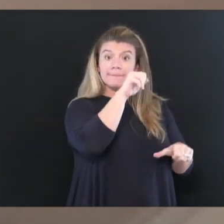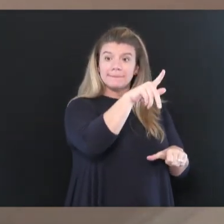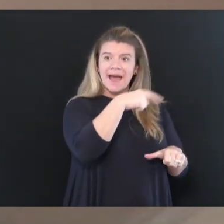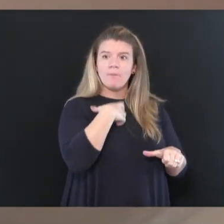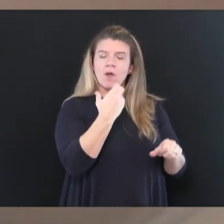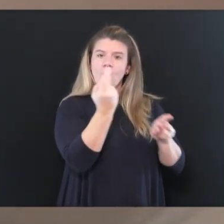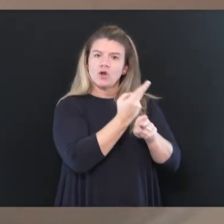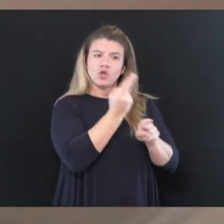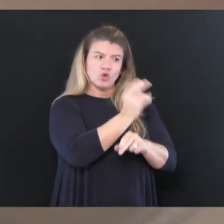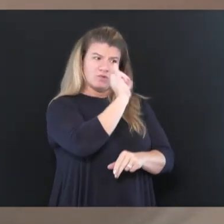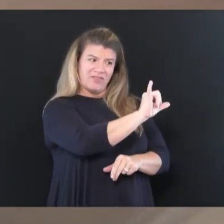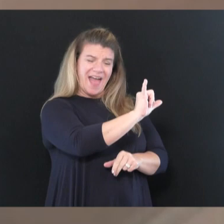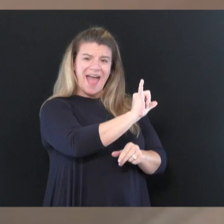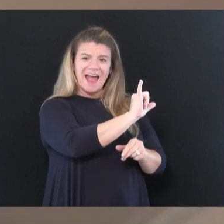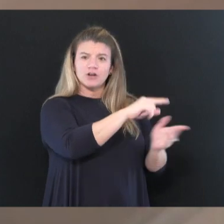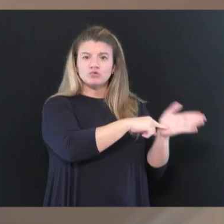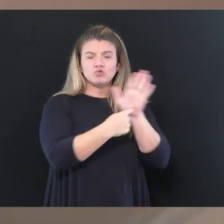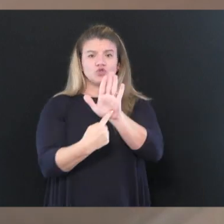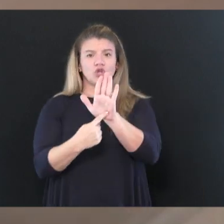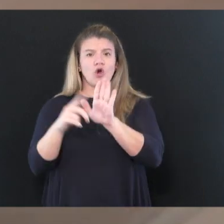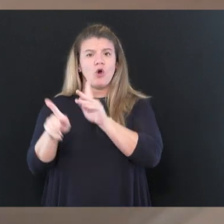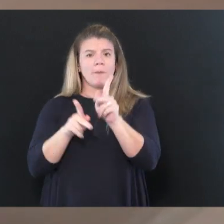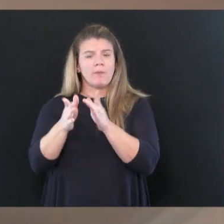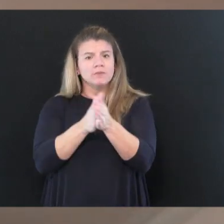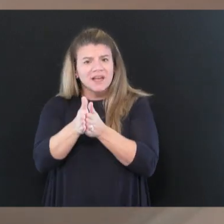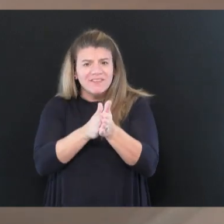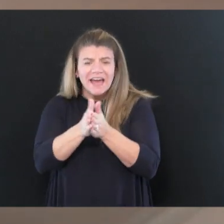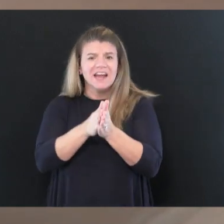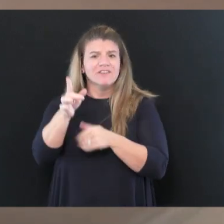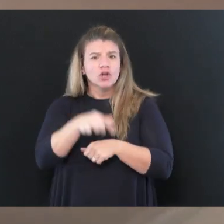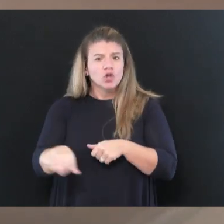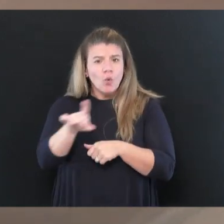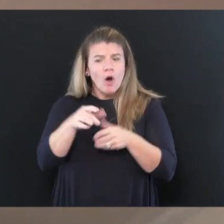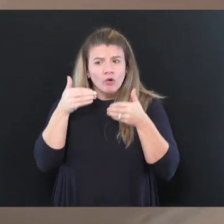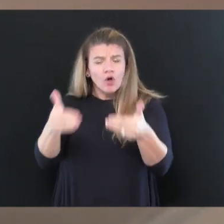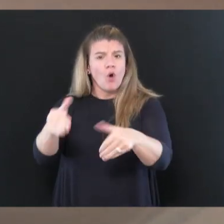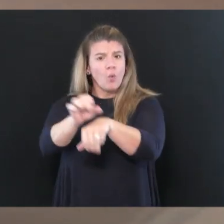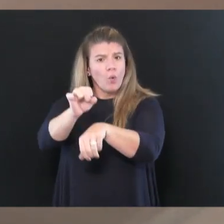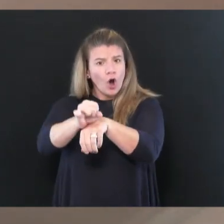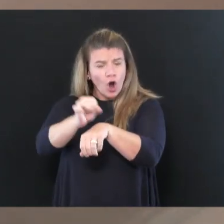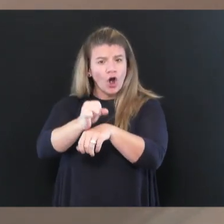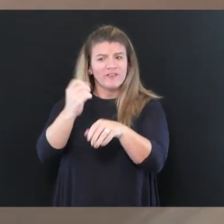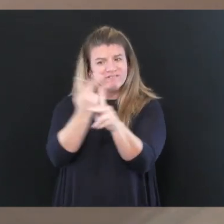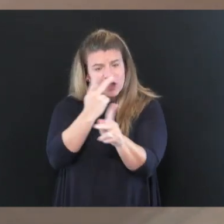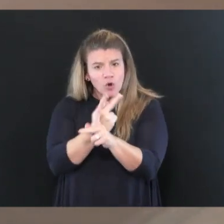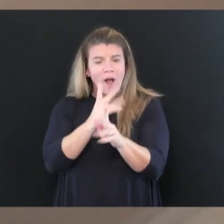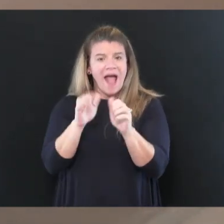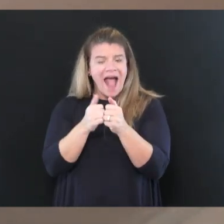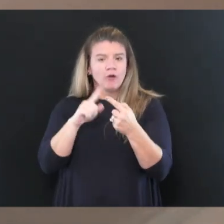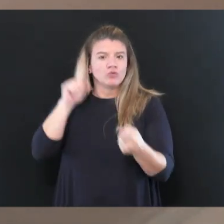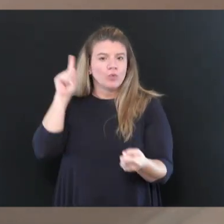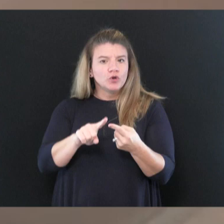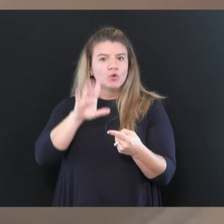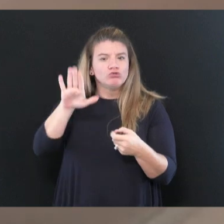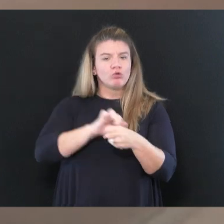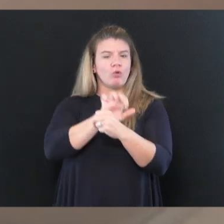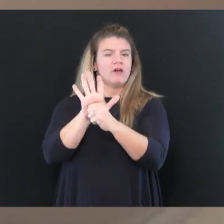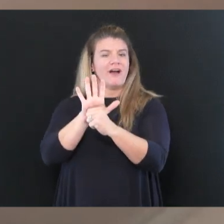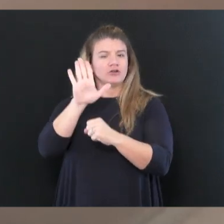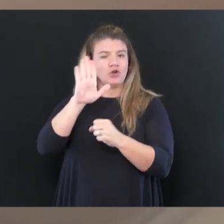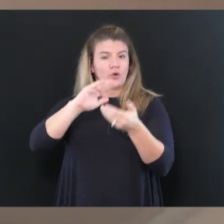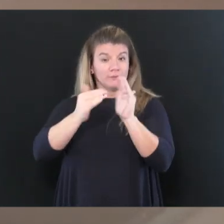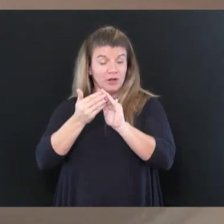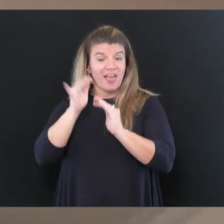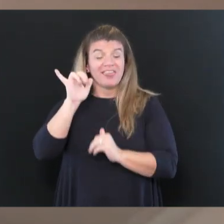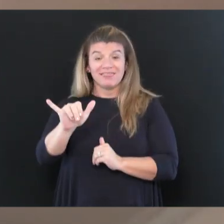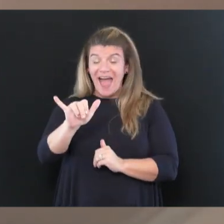to incentivize people to continue to work to reduce in an ongoing basis COVID in their community. And that's